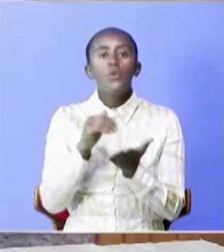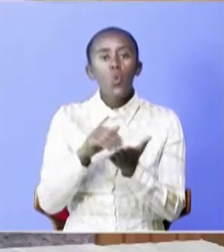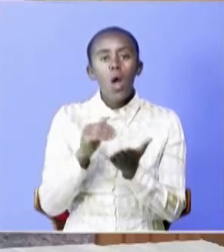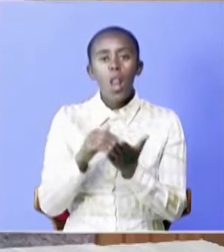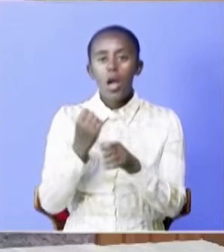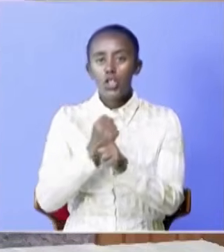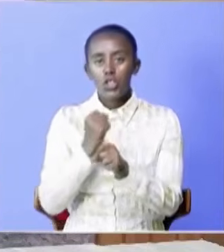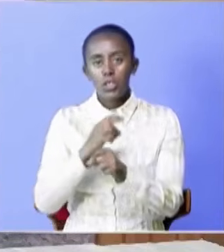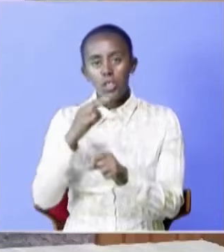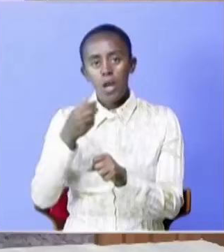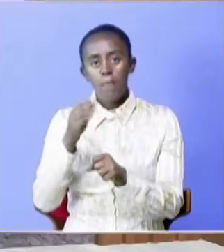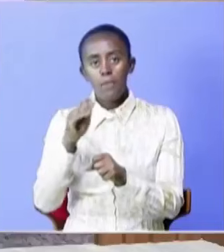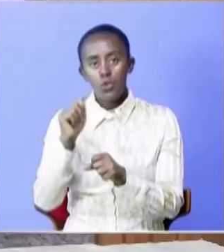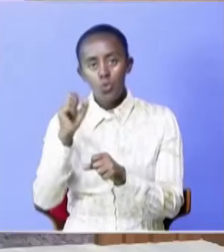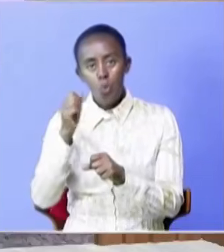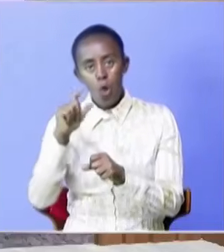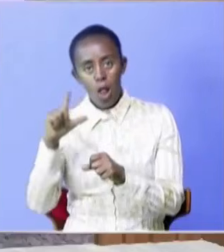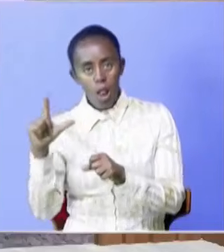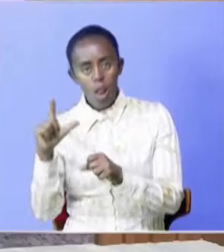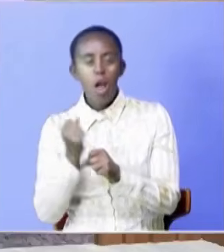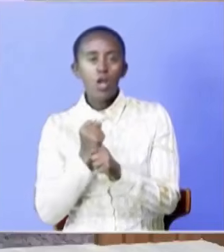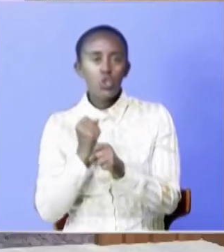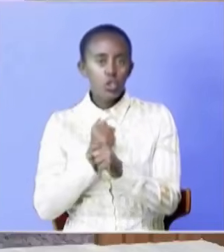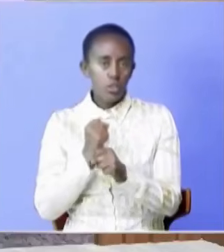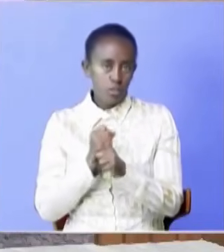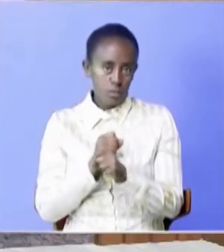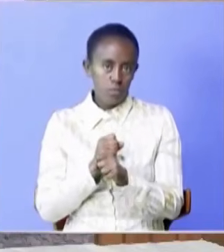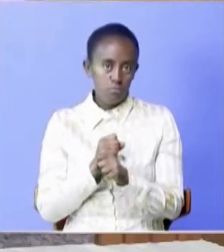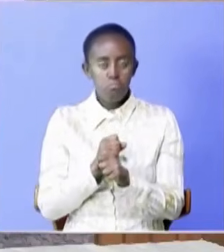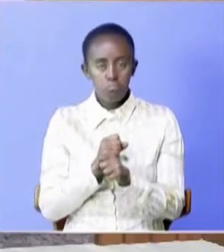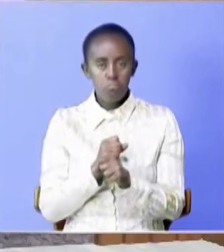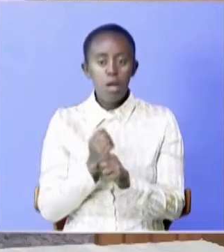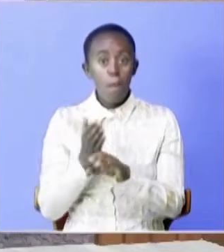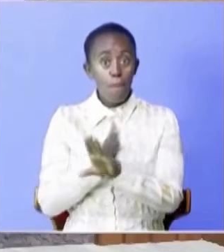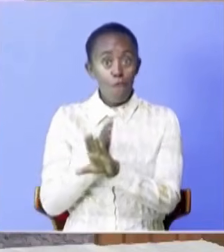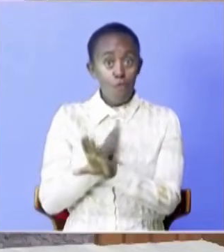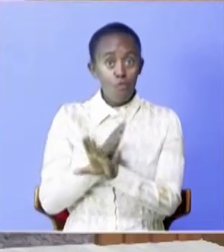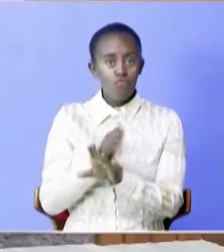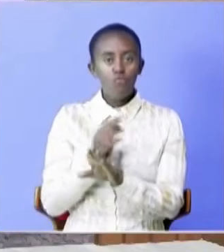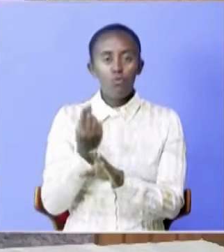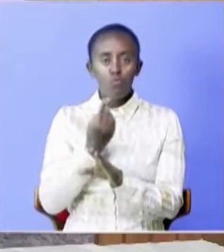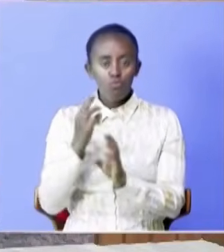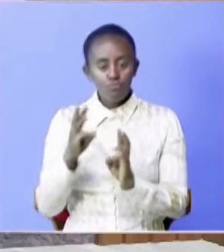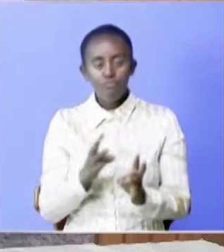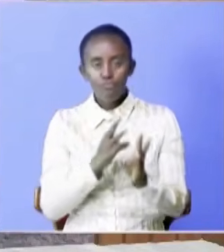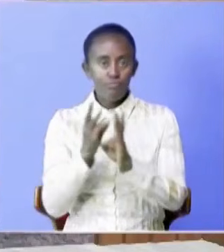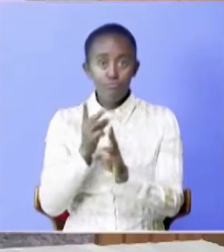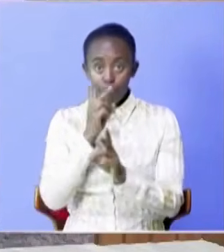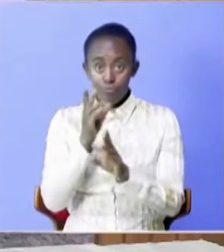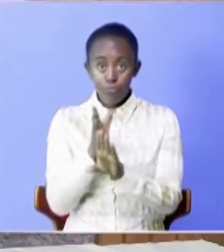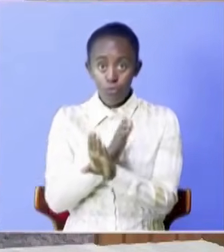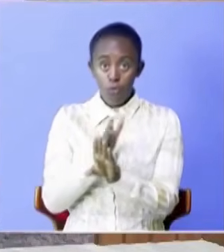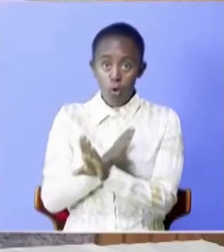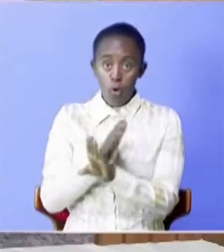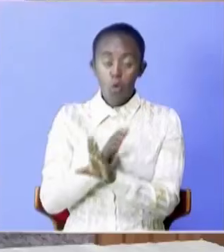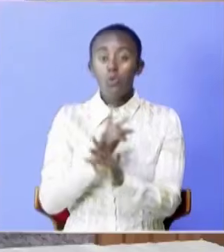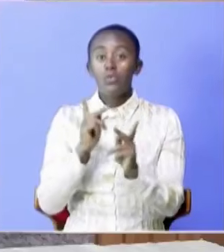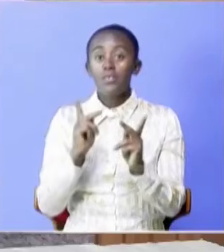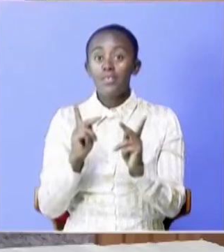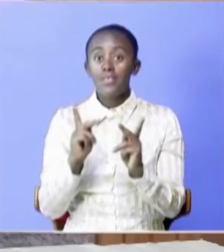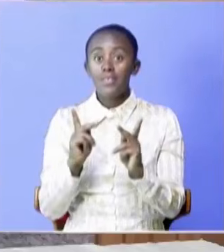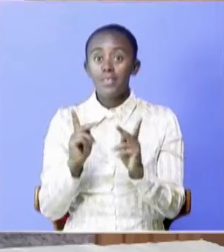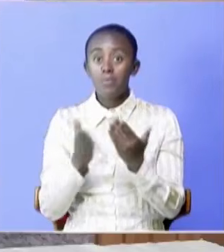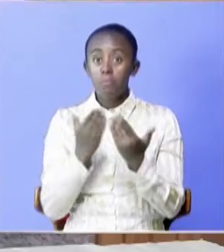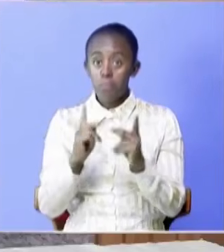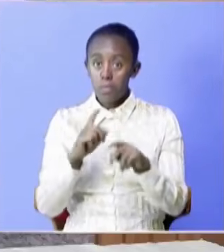habitual actions. But before we talk about those ways of using the simple present tense, let